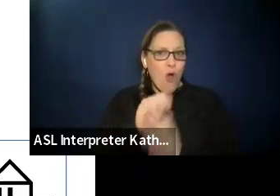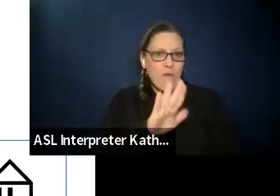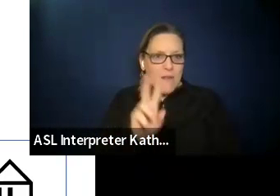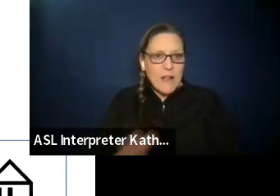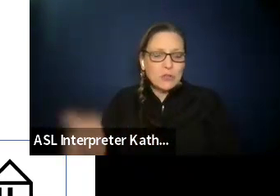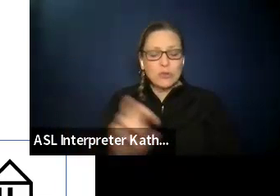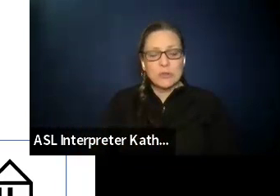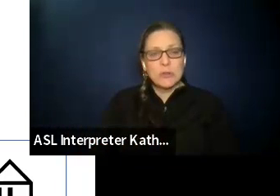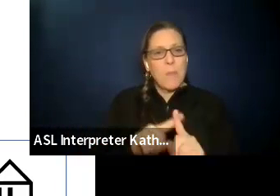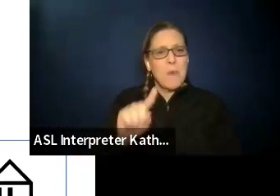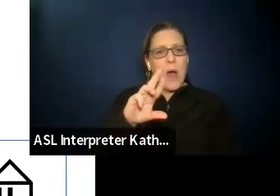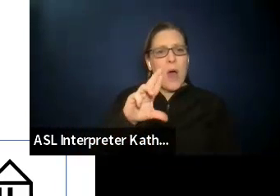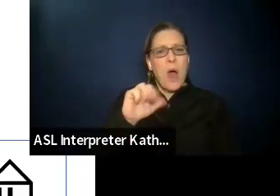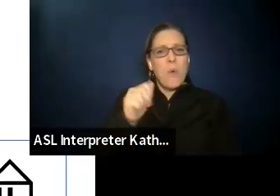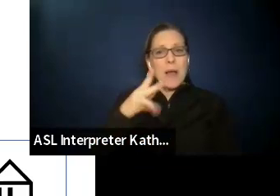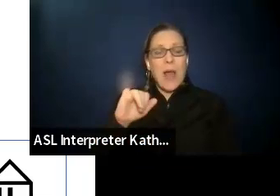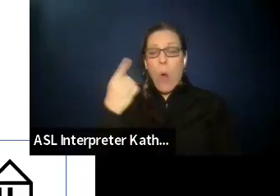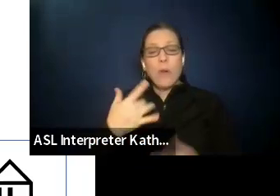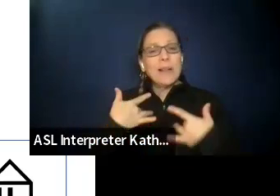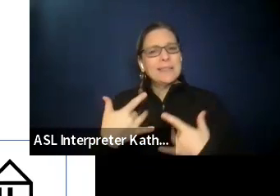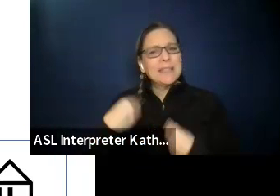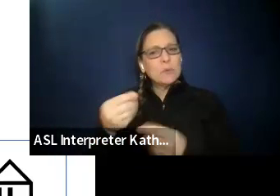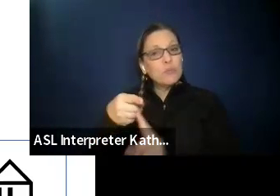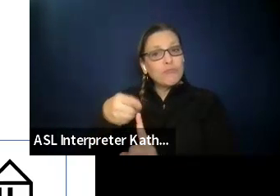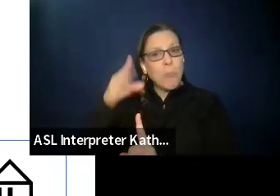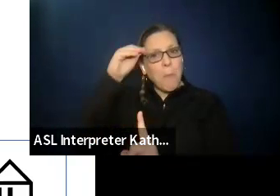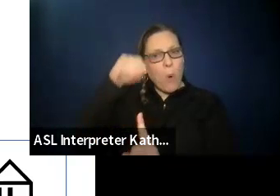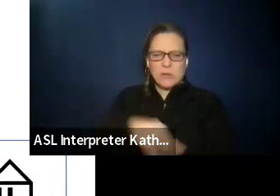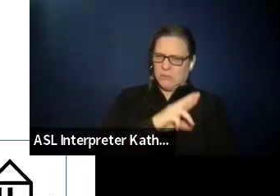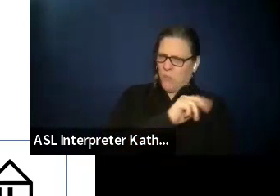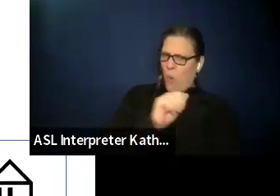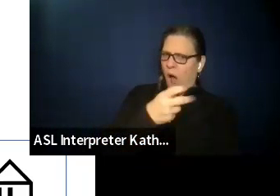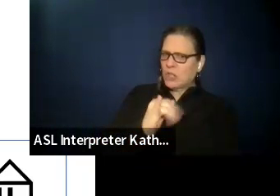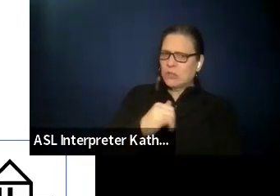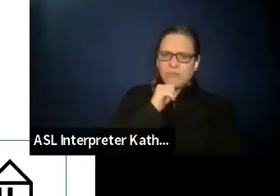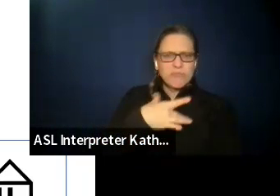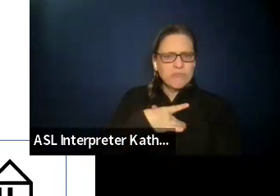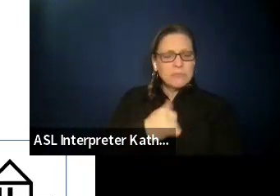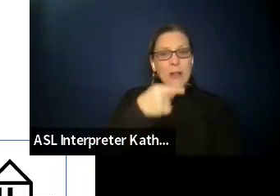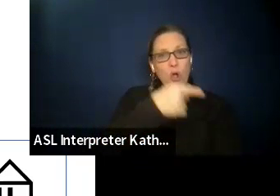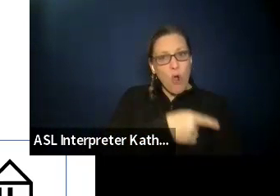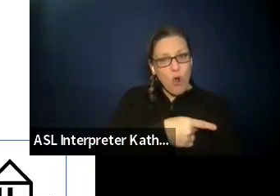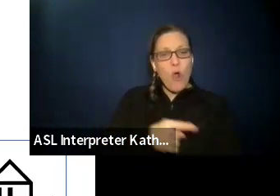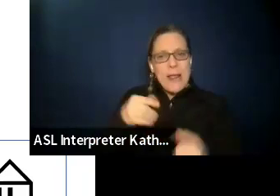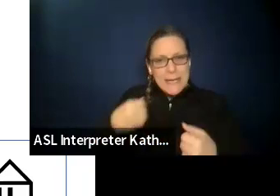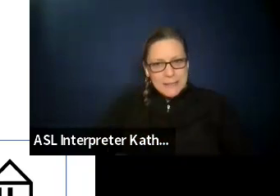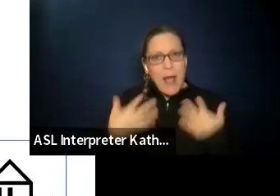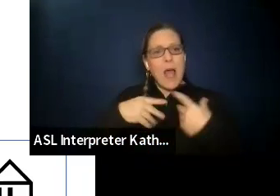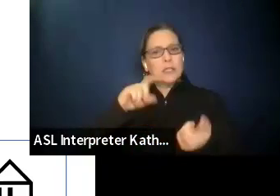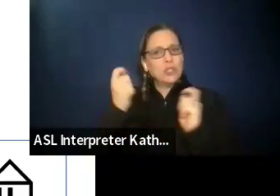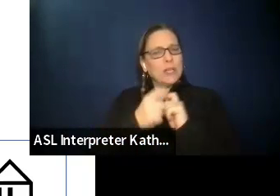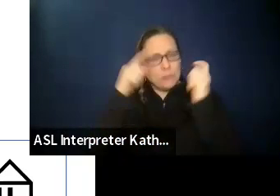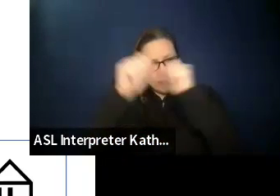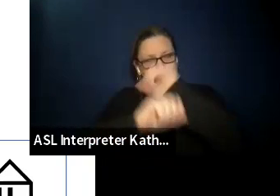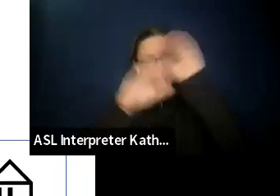adventures. But Rockies are traditionally only given to boys. Rashi doesn't like that. Now it's up to her to inspire the change that she